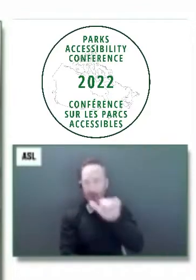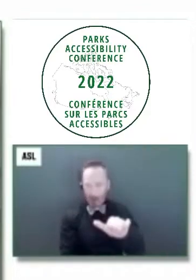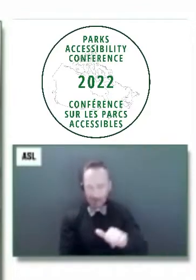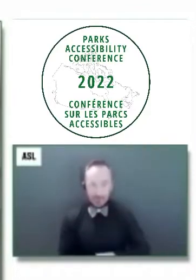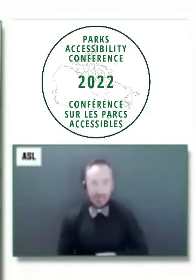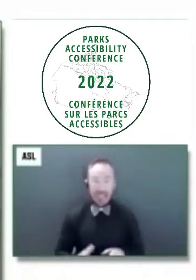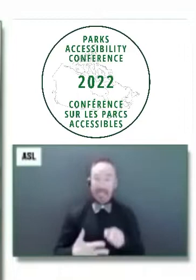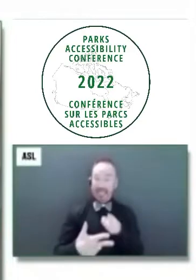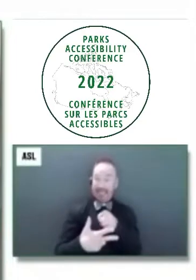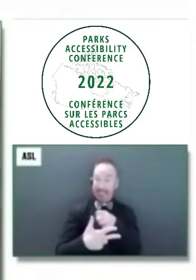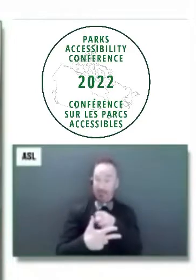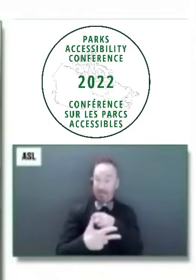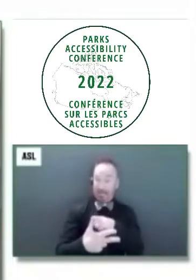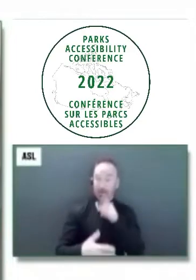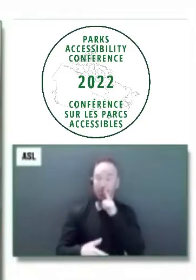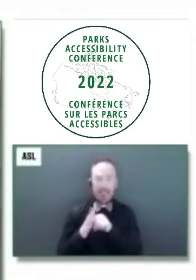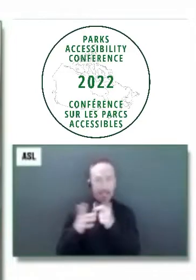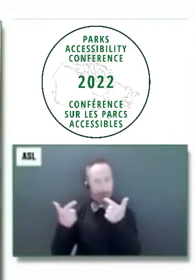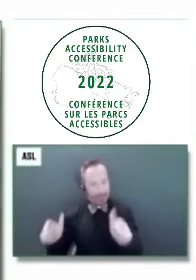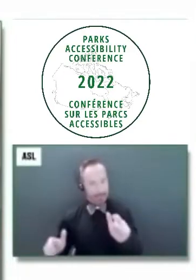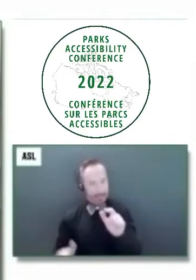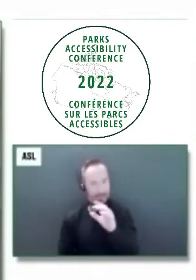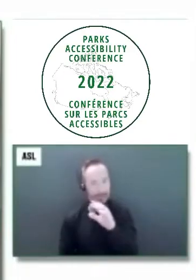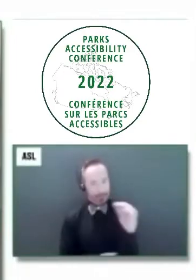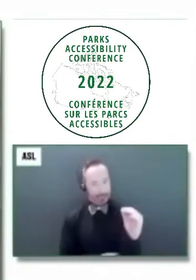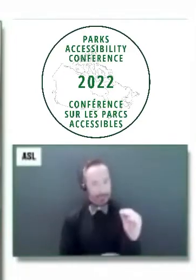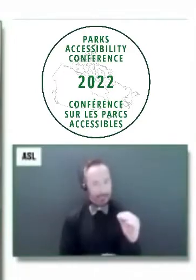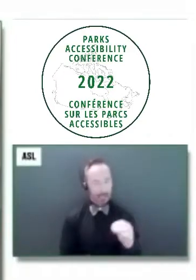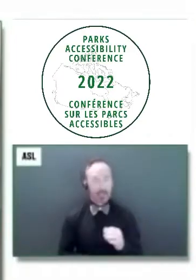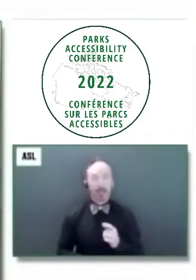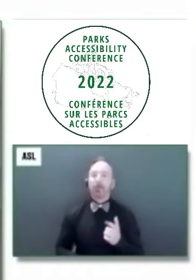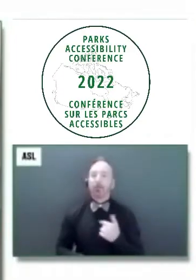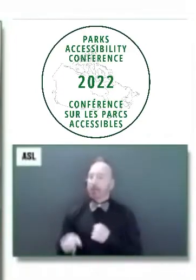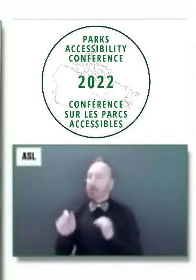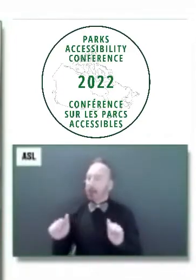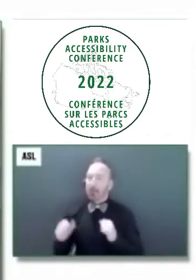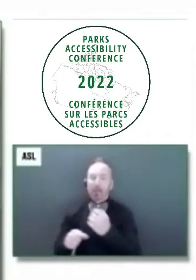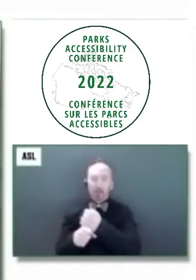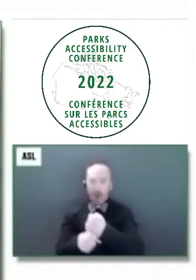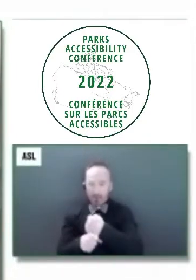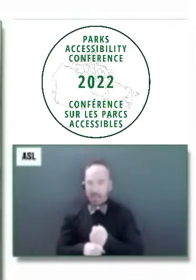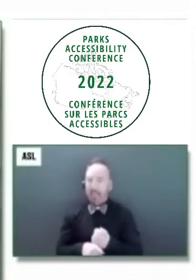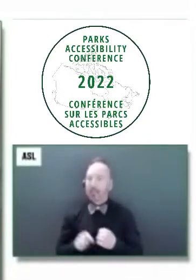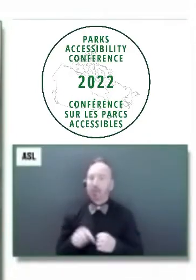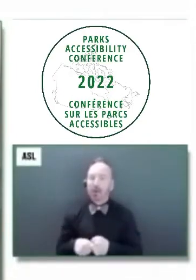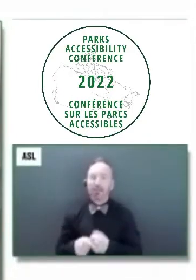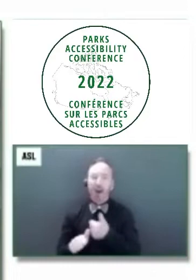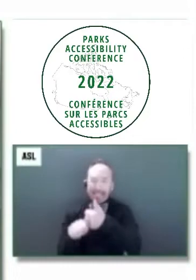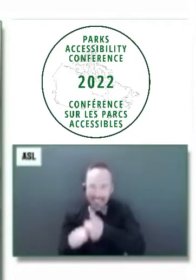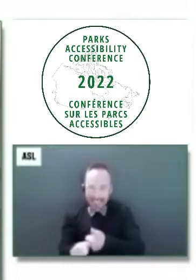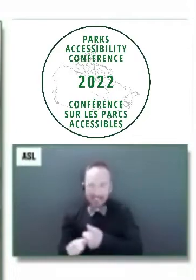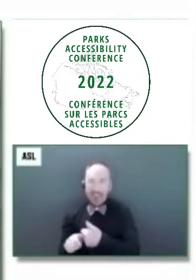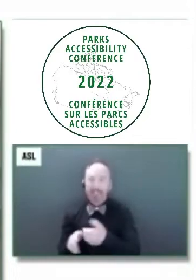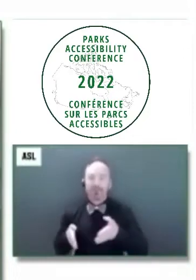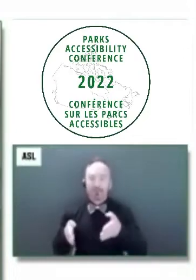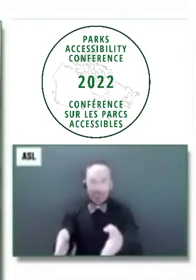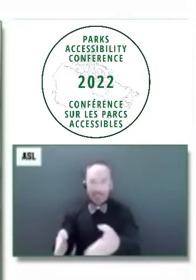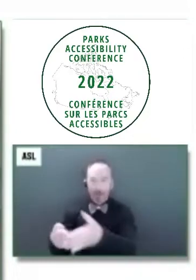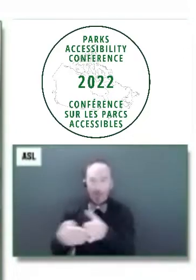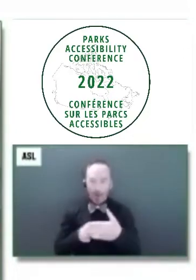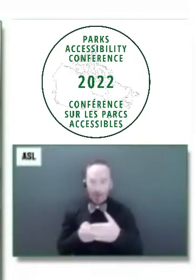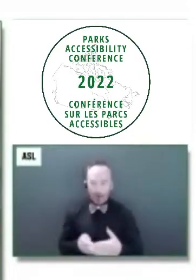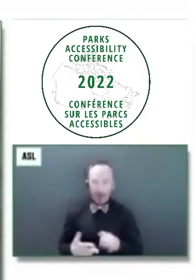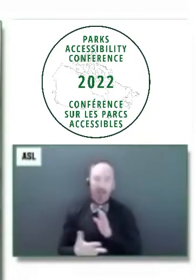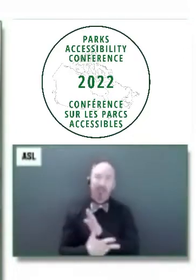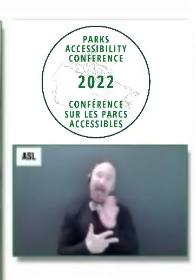every street corner, it feels like. Coffee shop number 2 is less ubiquitous and somewhat more classy. Coffee shop number 3 is